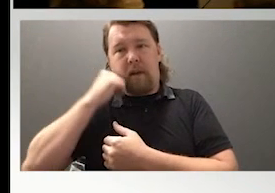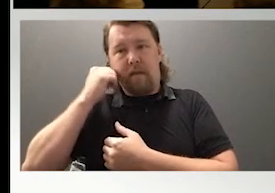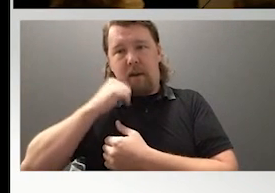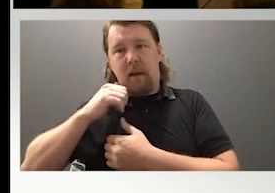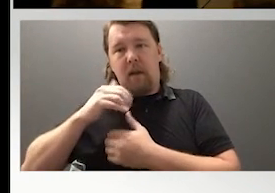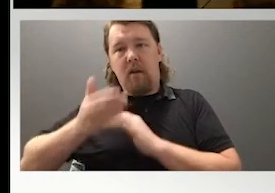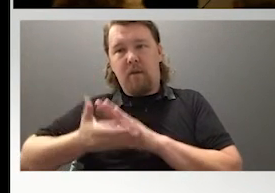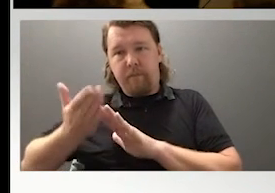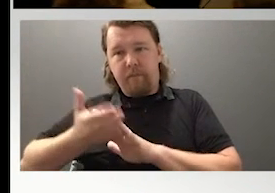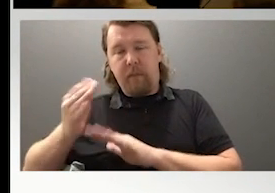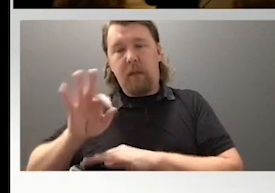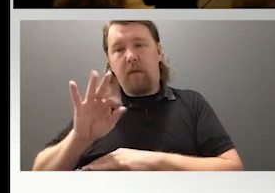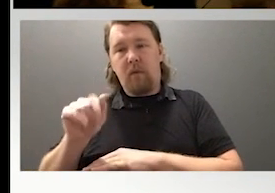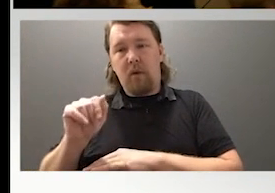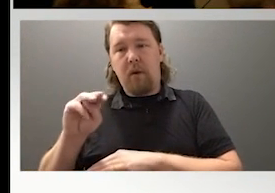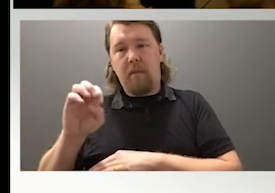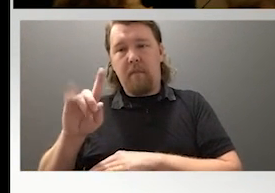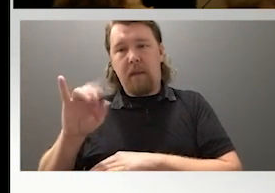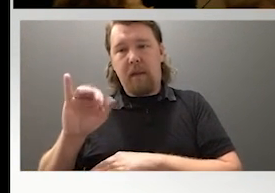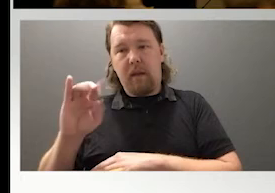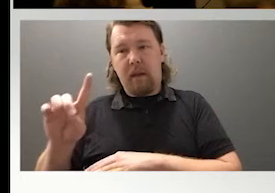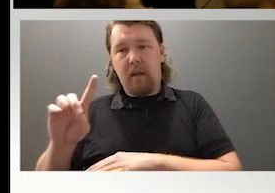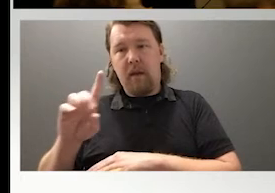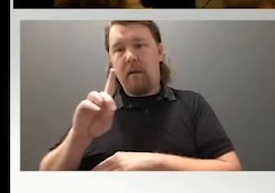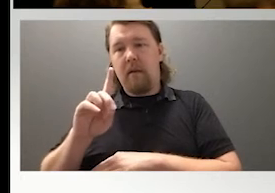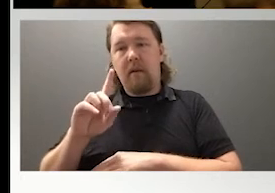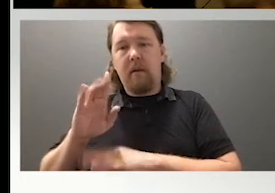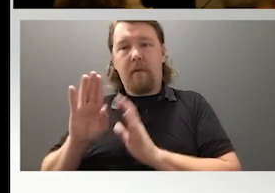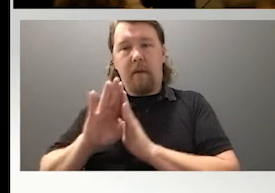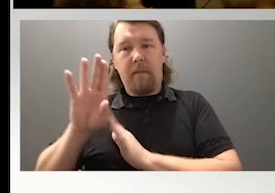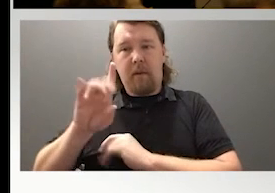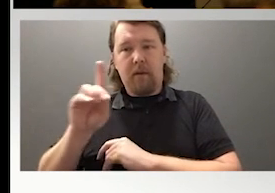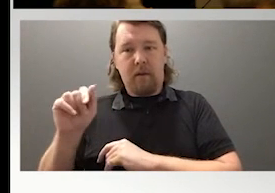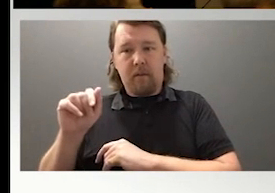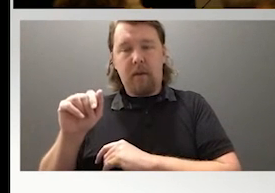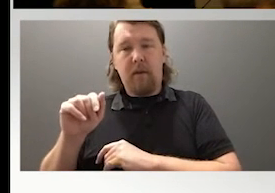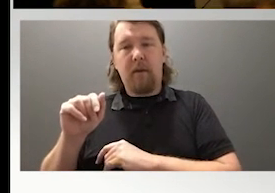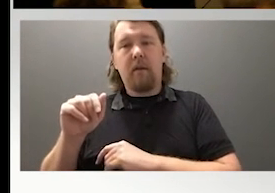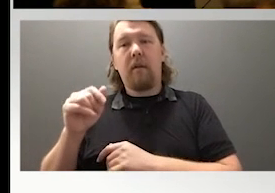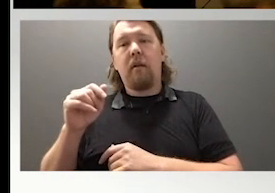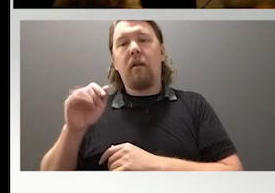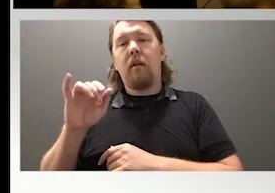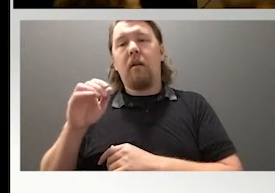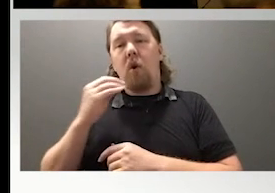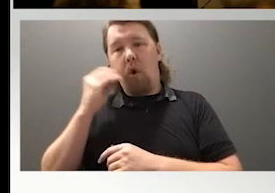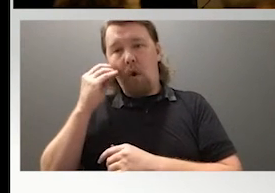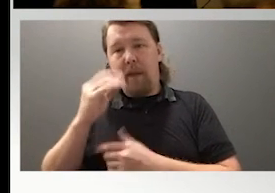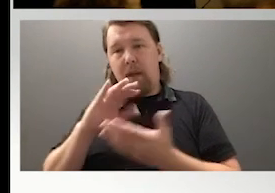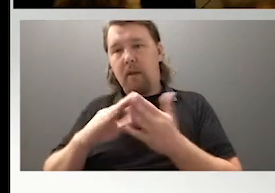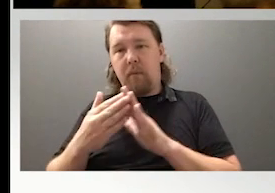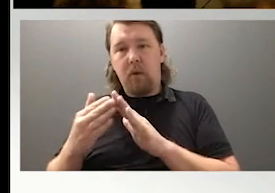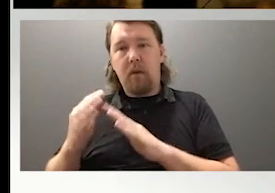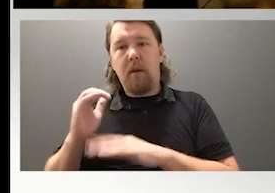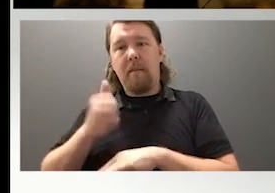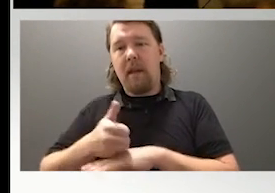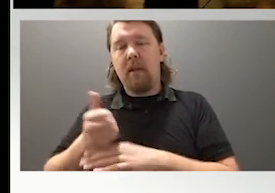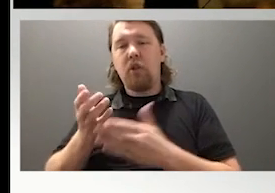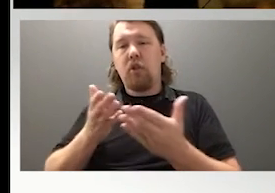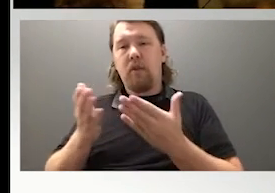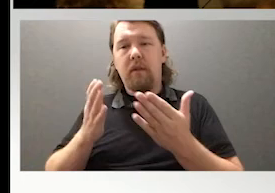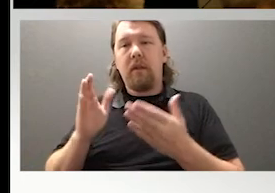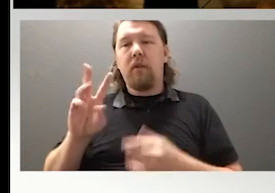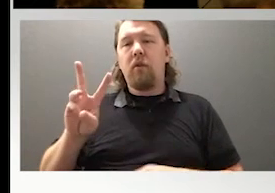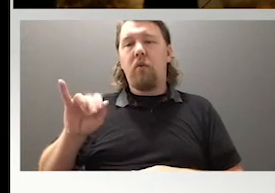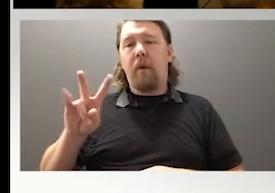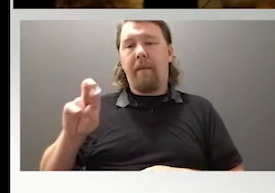of the Florida Medicaid Developmental Disabilities Individual Budgeting iBudget Home and Community-Based Services Waiver.